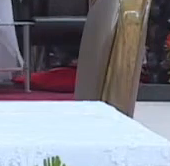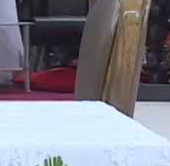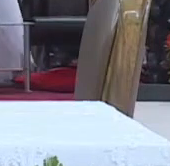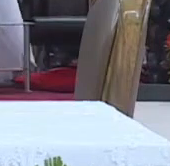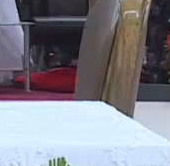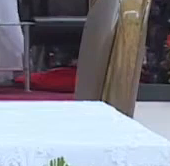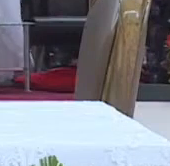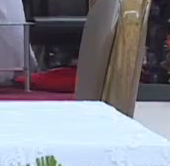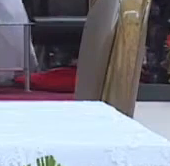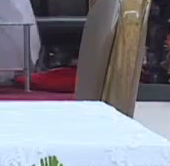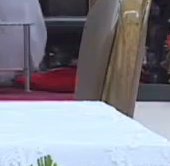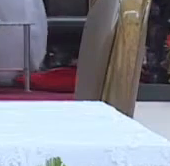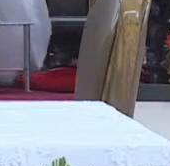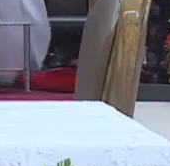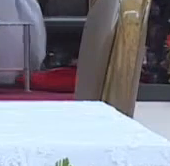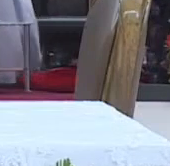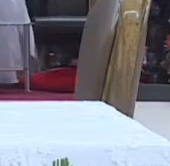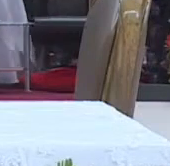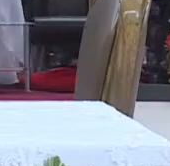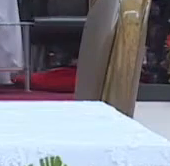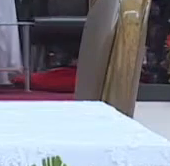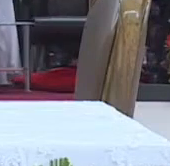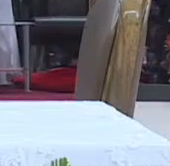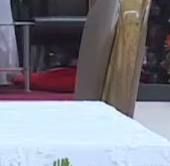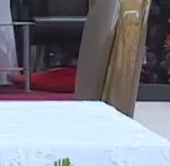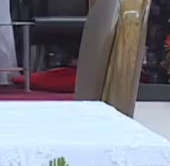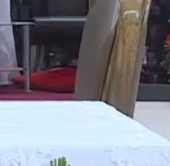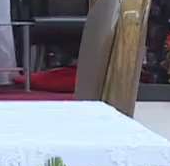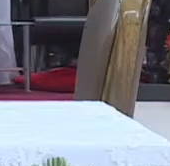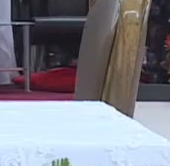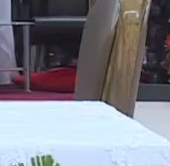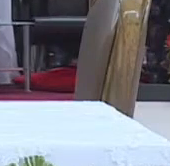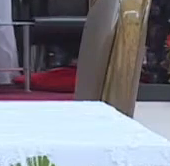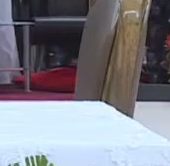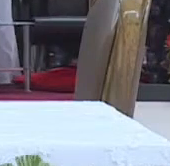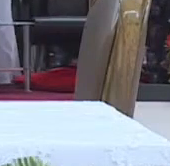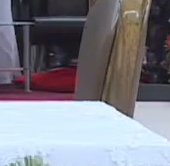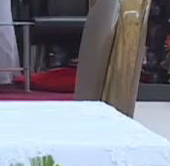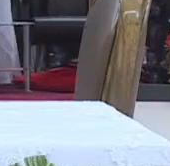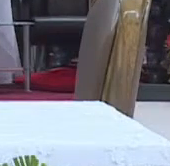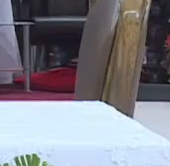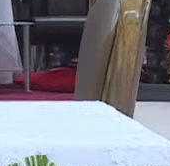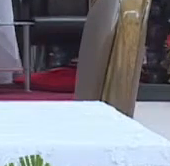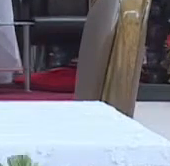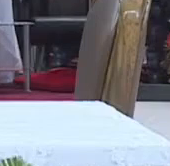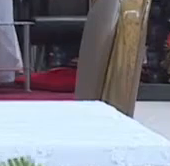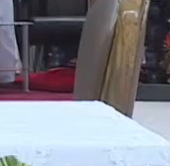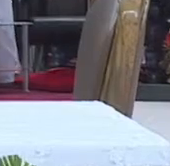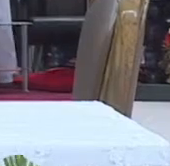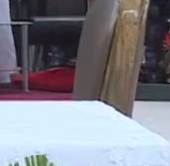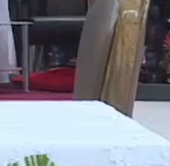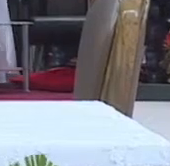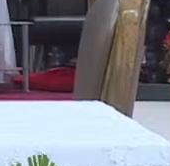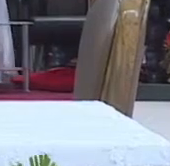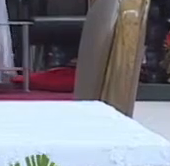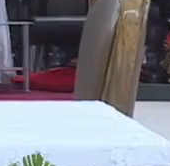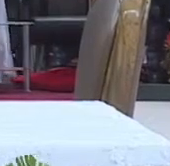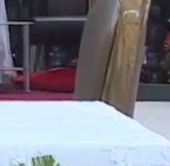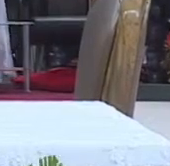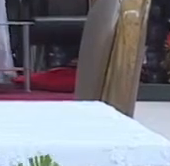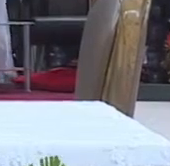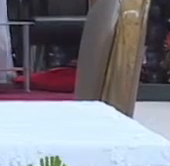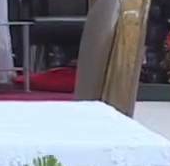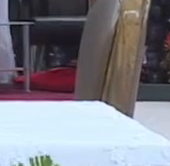Only himself heard his name called. And he